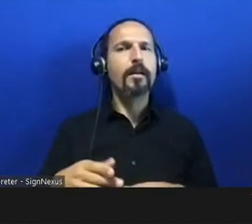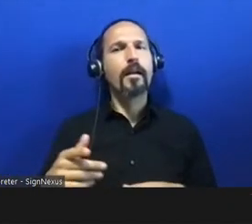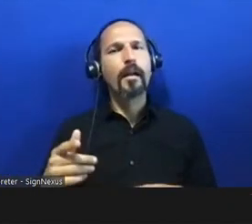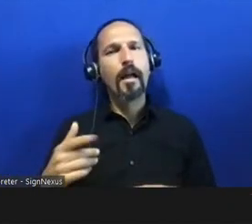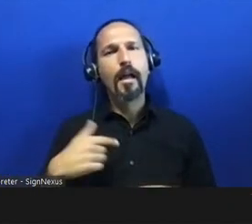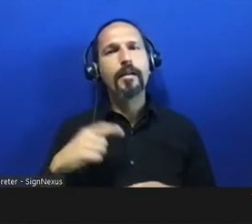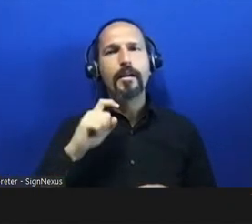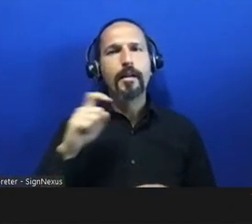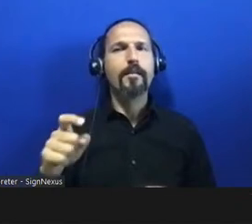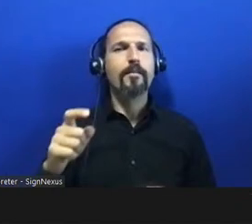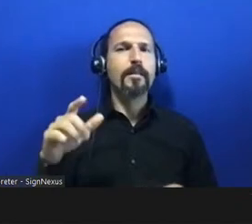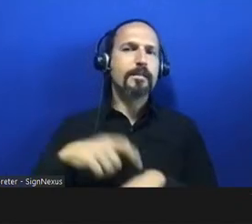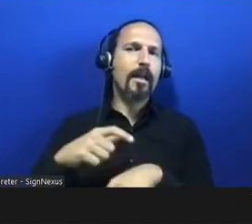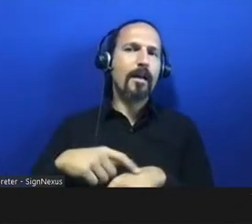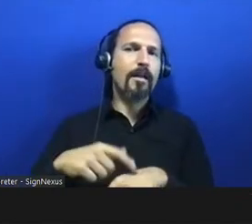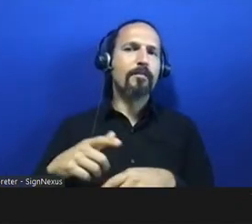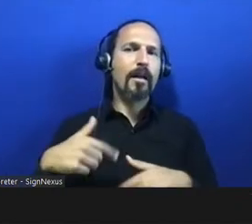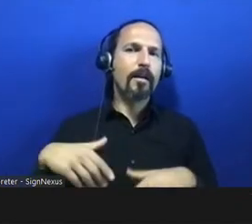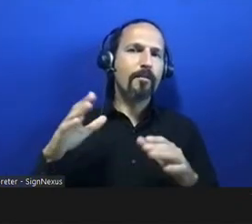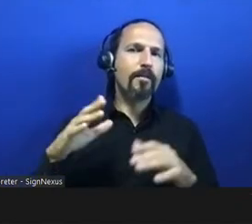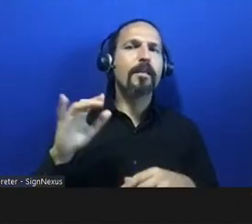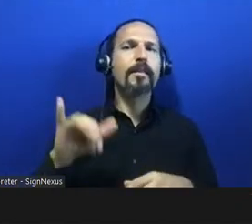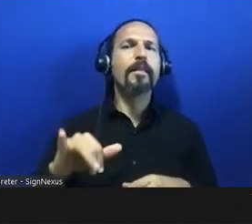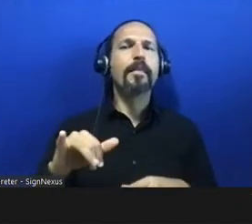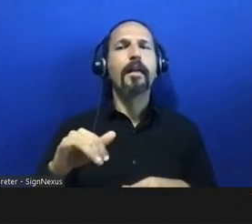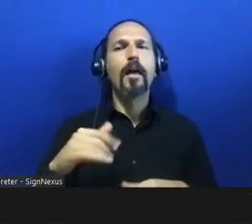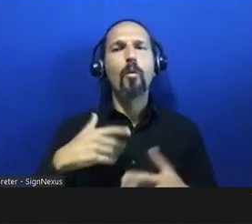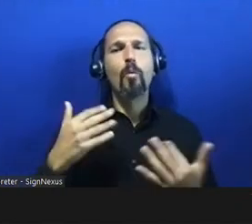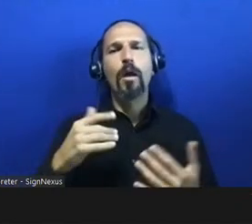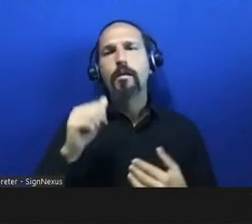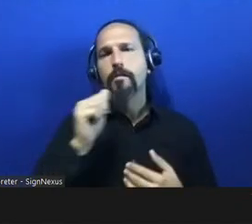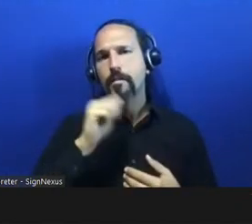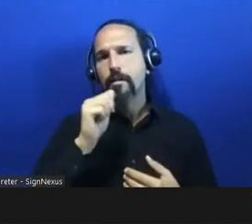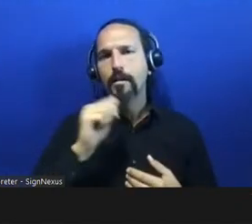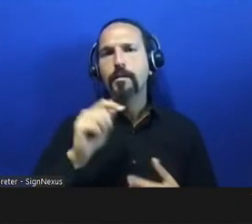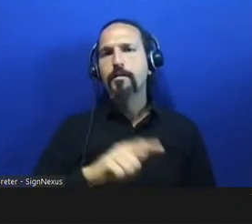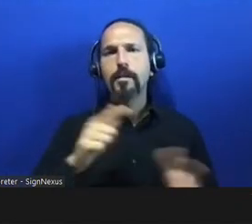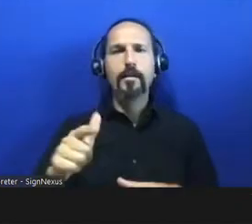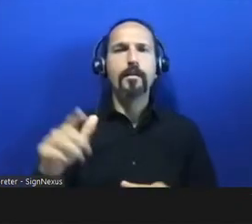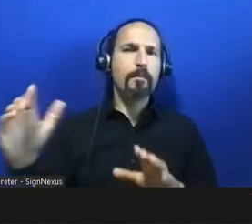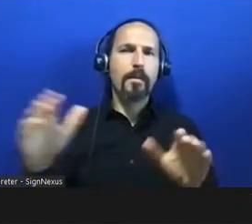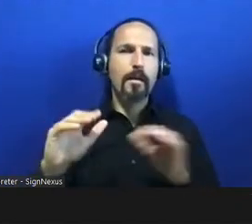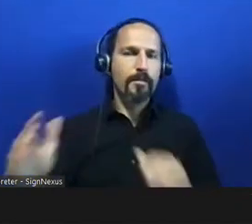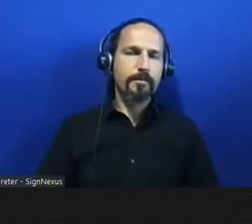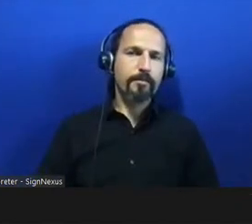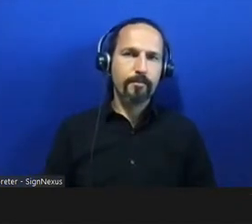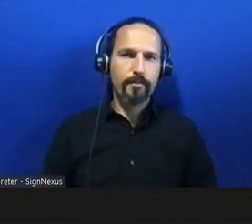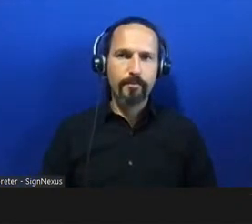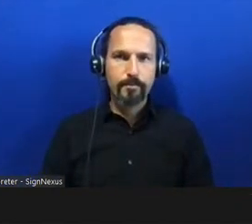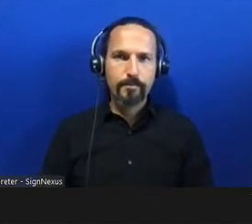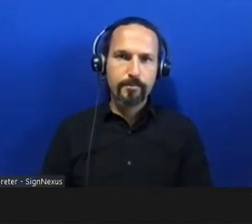it to somebody else because I was waiting all day and like the other lady said bathroom breaks heart important ciao everybody